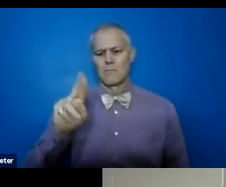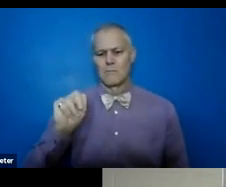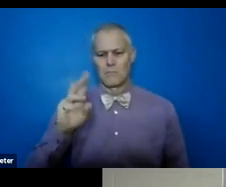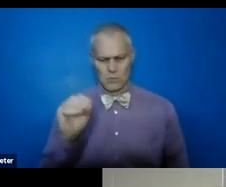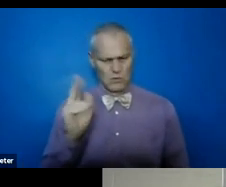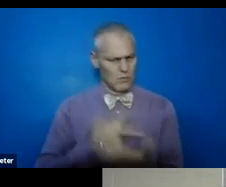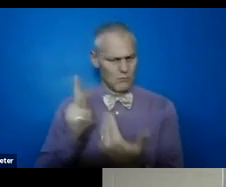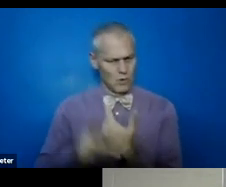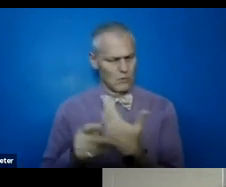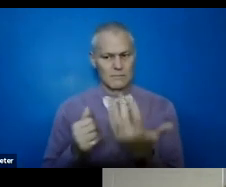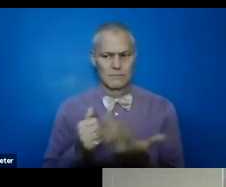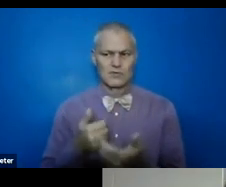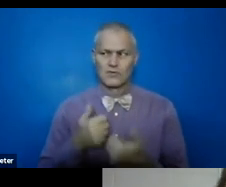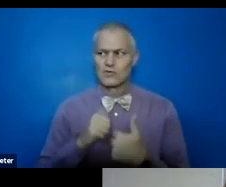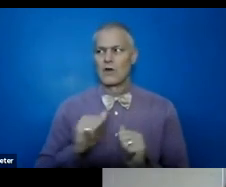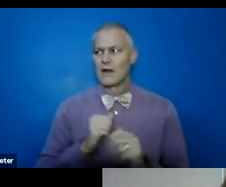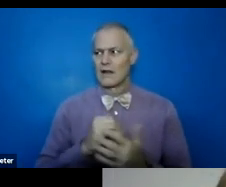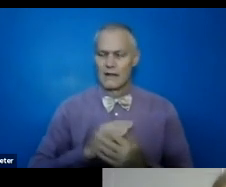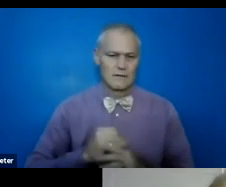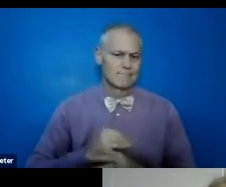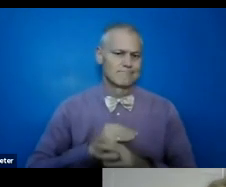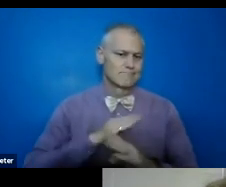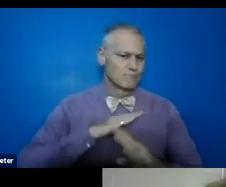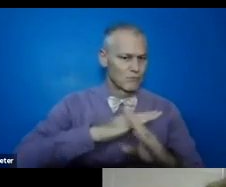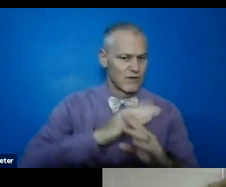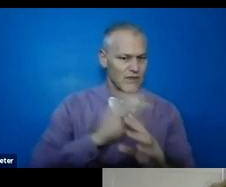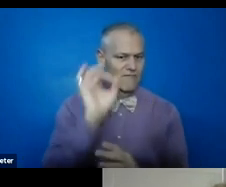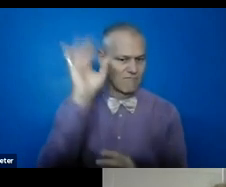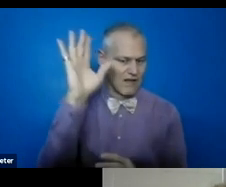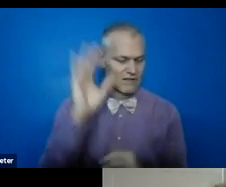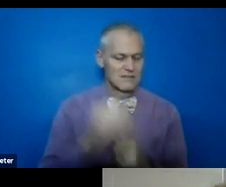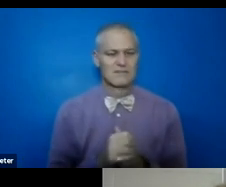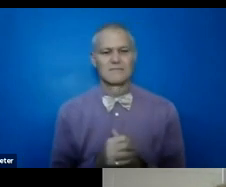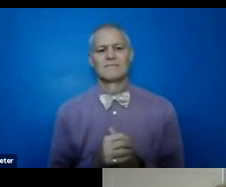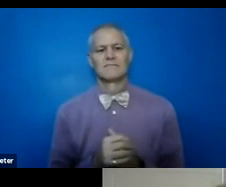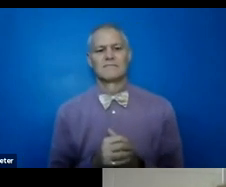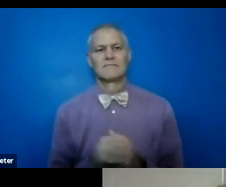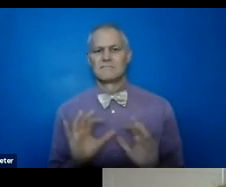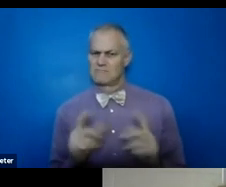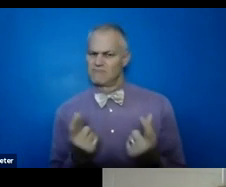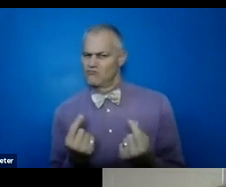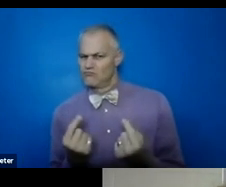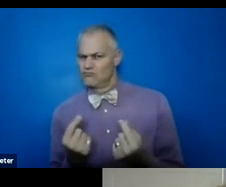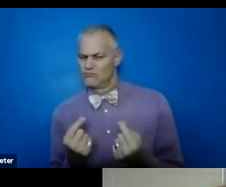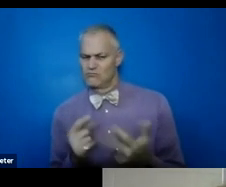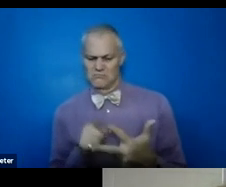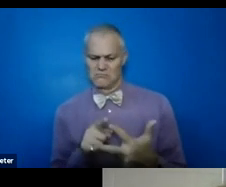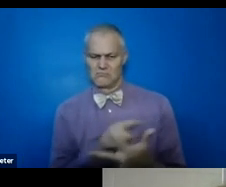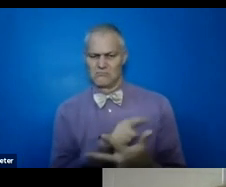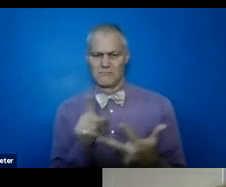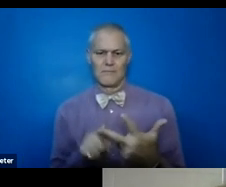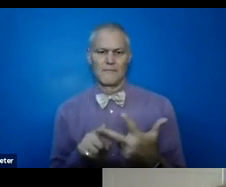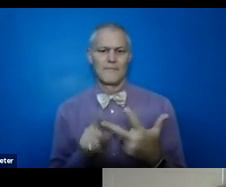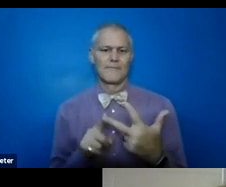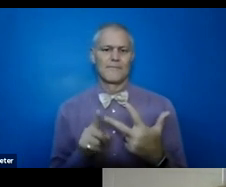to prevent violence using a kind of a patriarchy focus. So how do we actually do that? That will be the second focus. And then